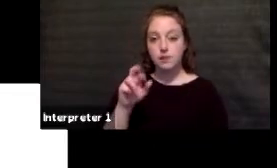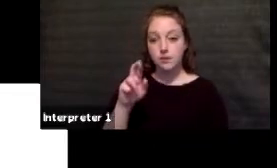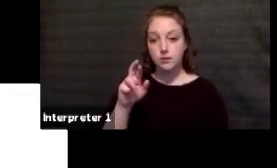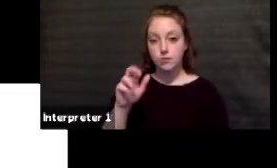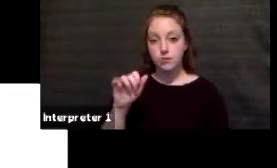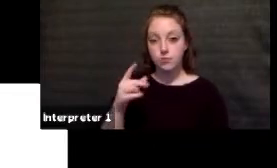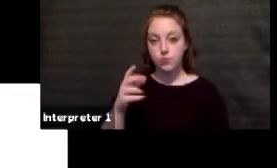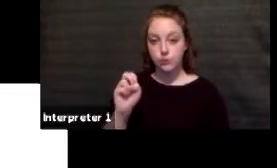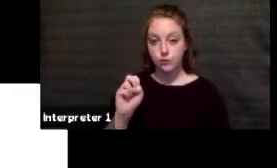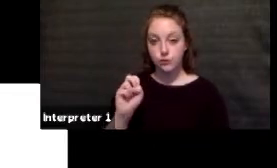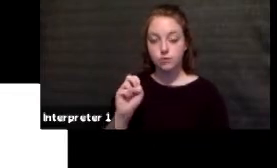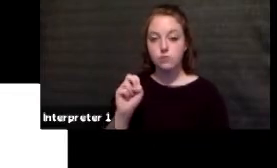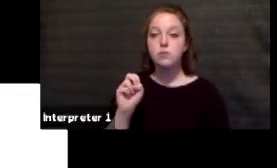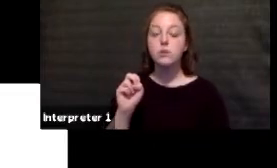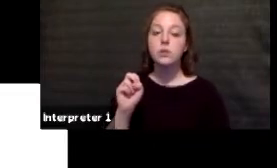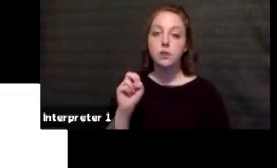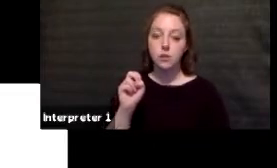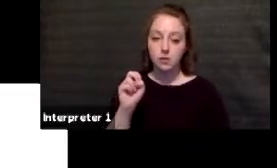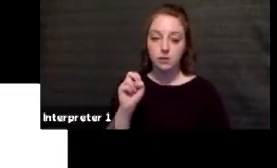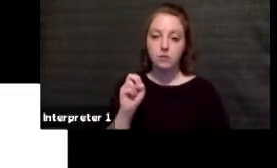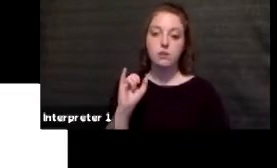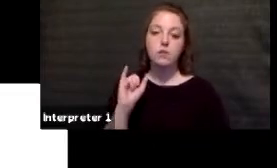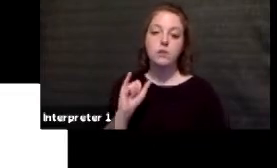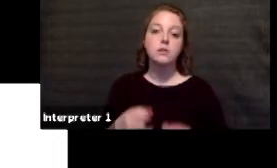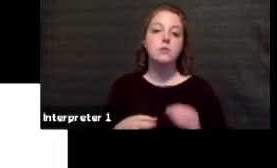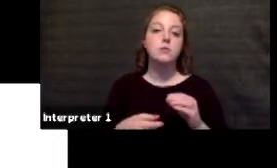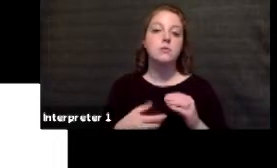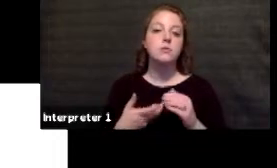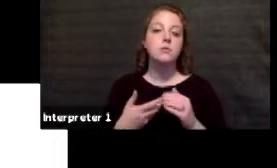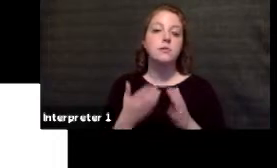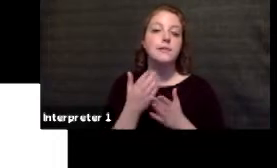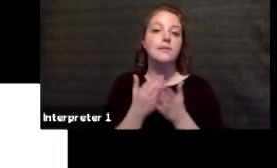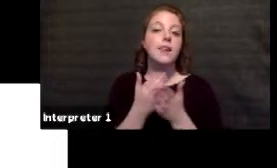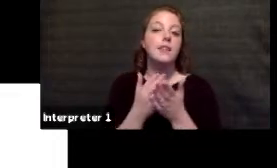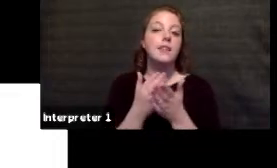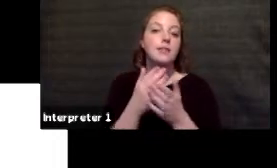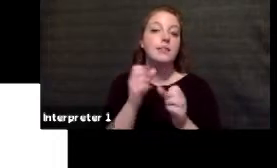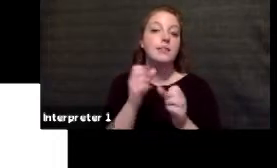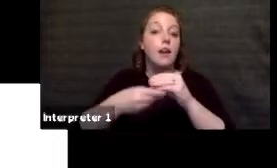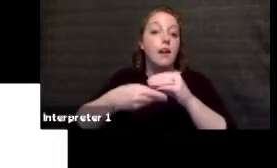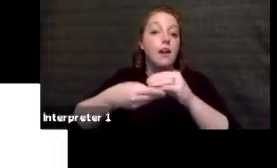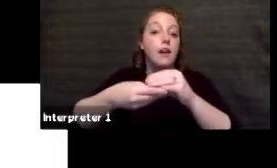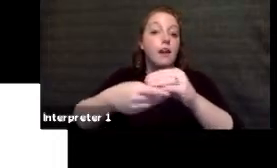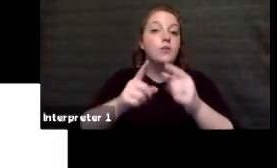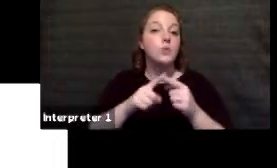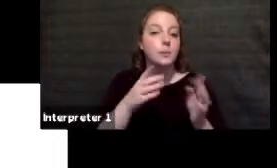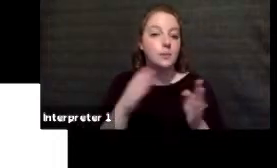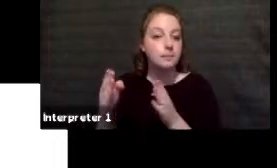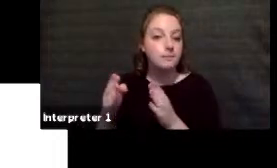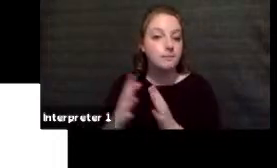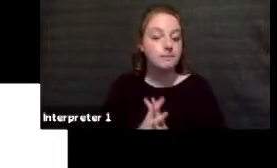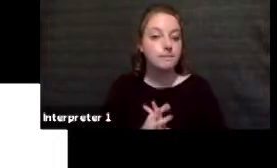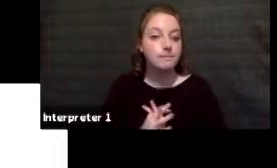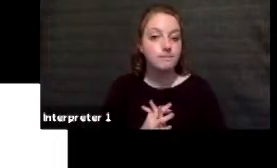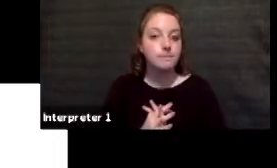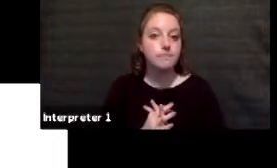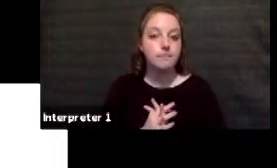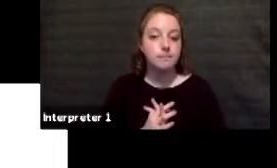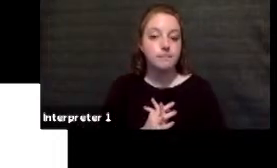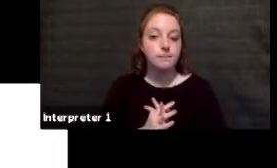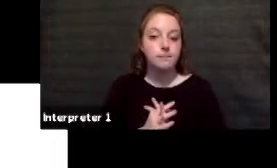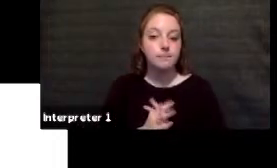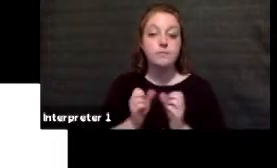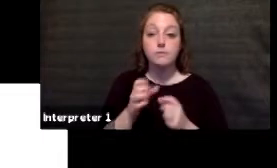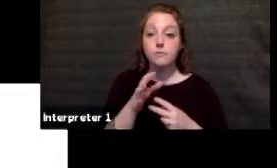the, the, those are additional phases that can be added to the plan. And so the option tonight just